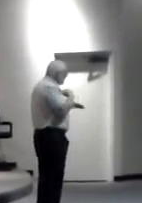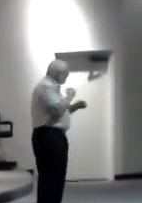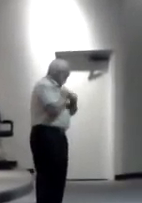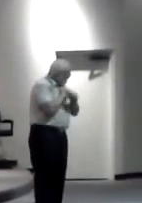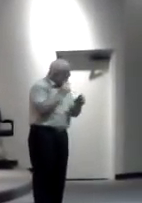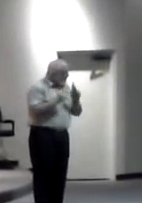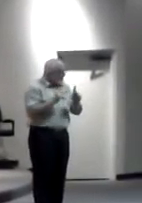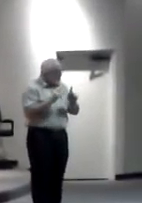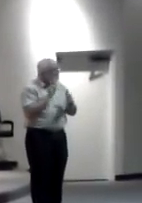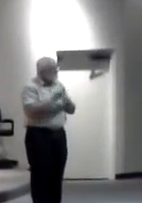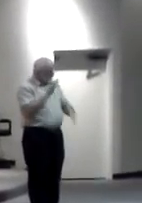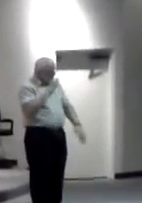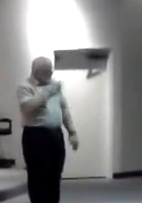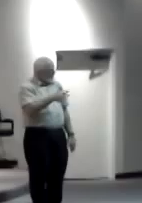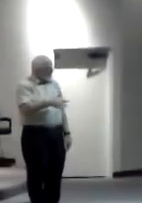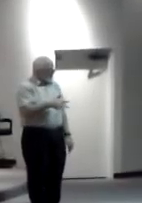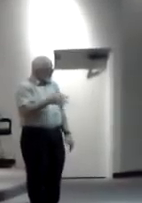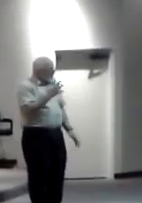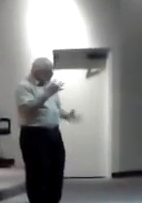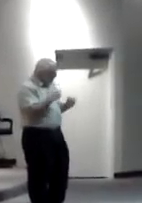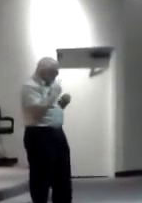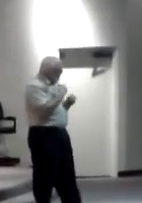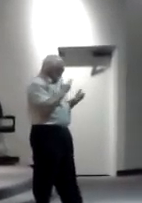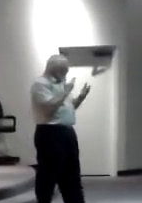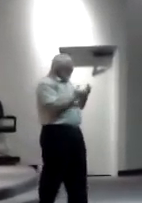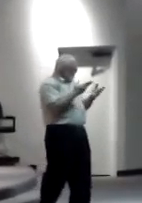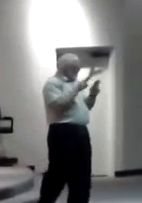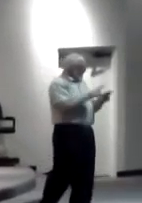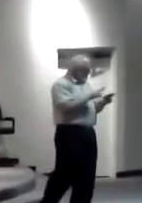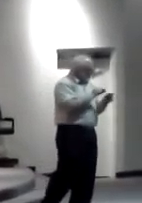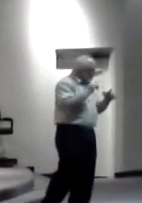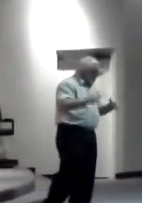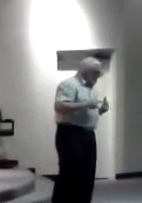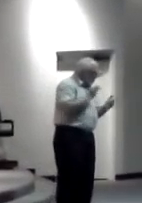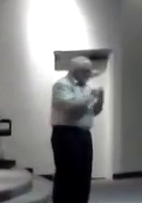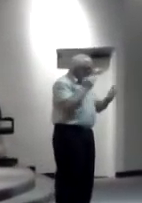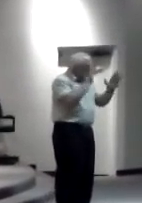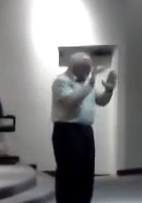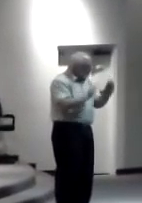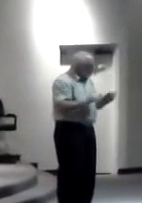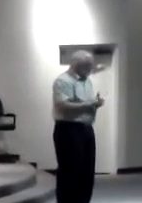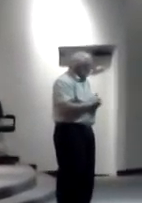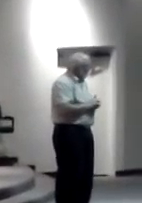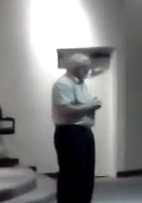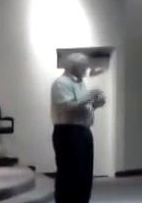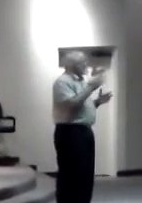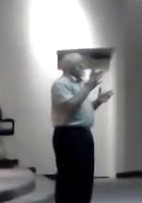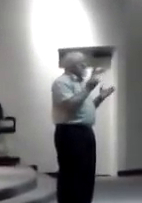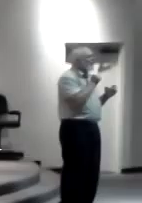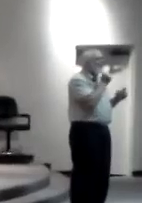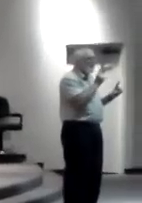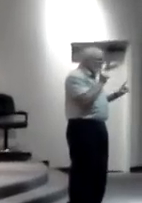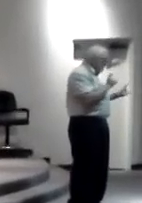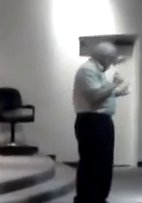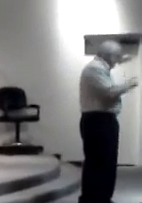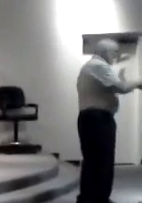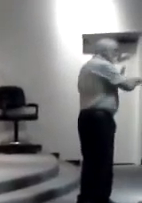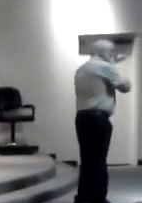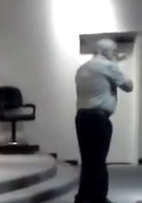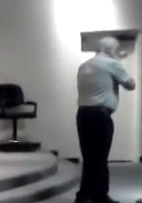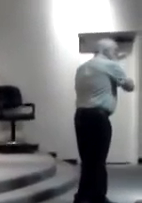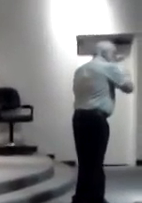that's great. If you want to tell me something good that's going on in their life, that's wonderful. I don't need to know the negative